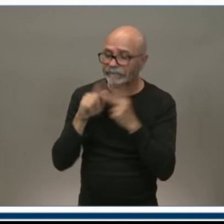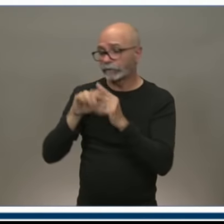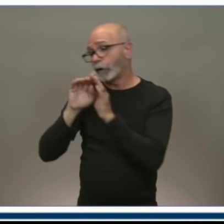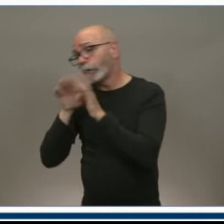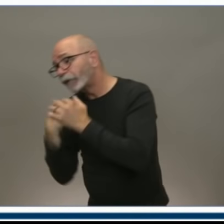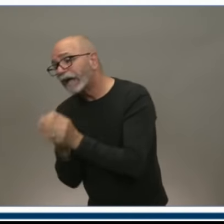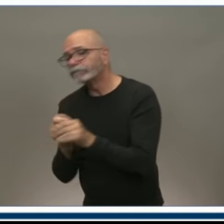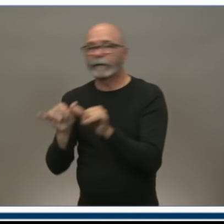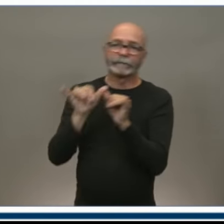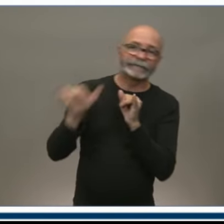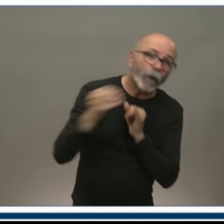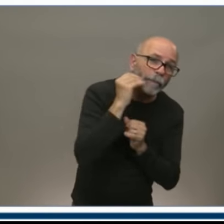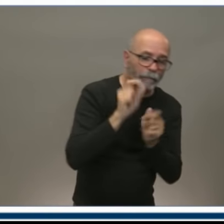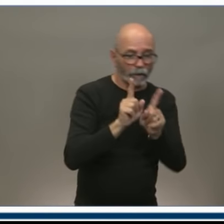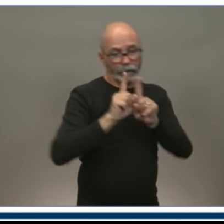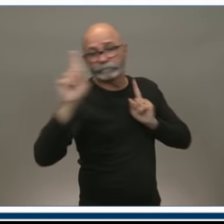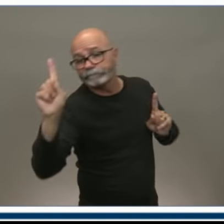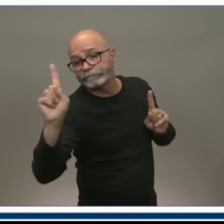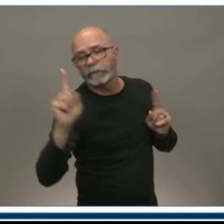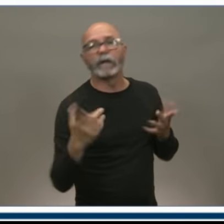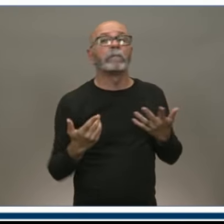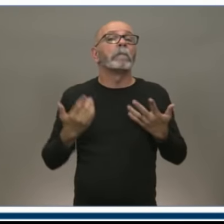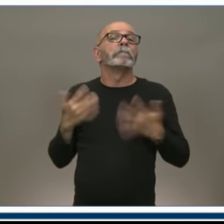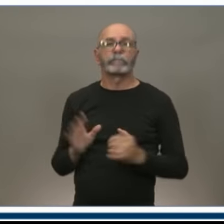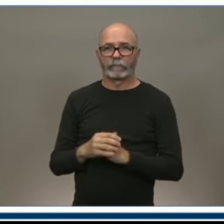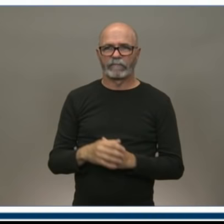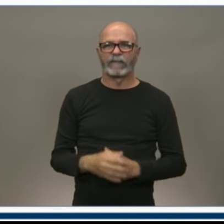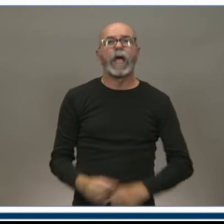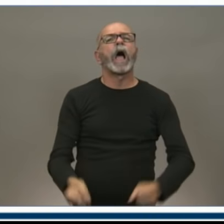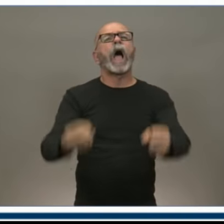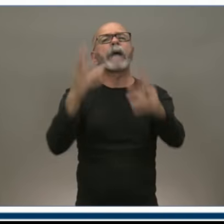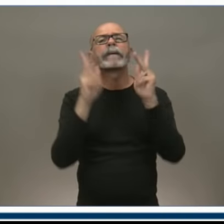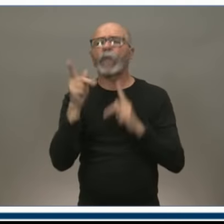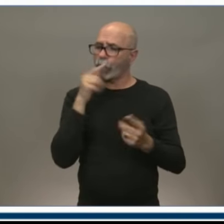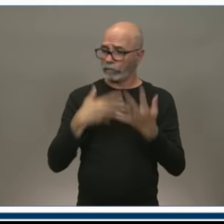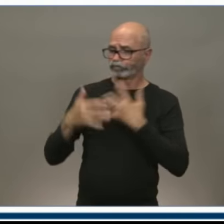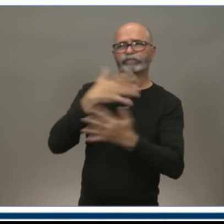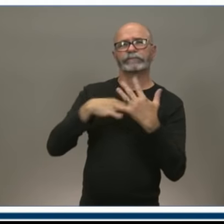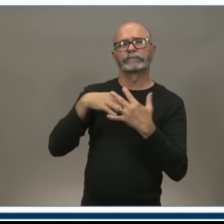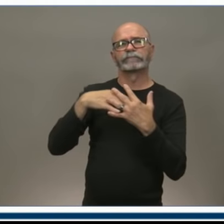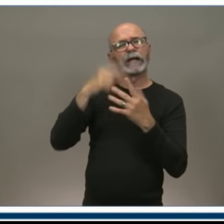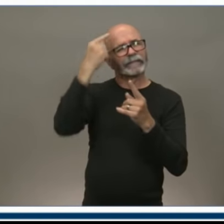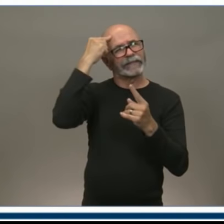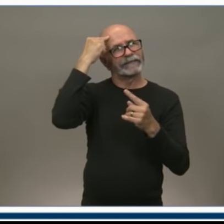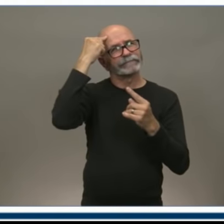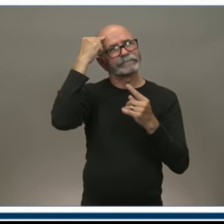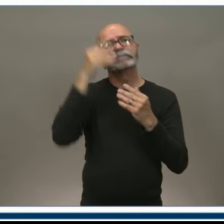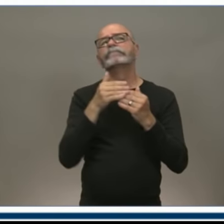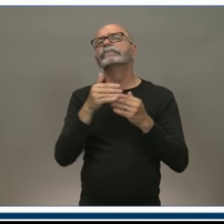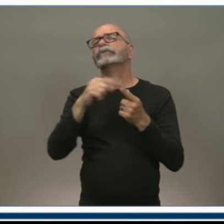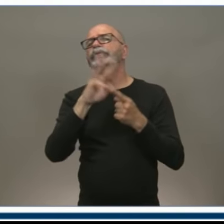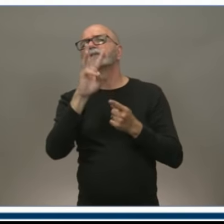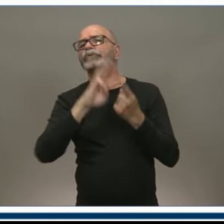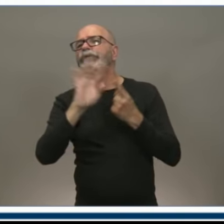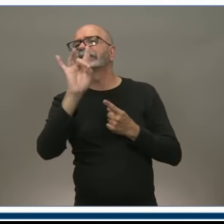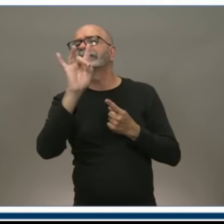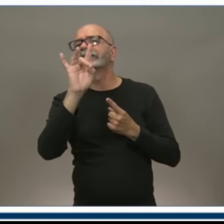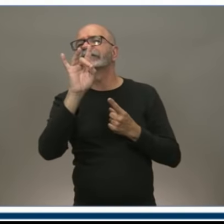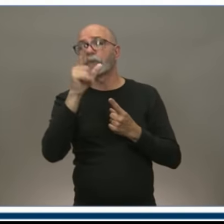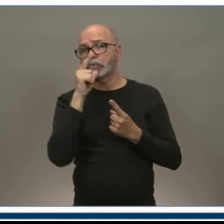really focusing on how many people are going to be in our social circles for the next 6 to 8 weeks. If we focus on